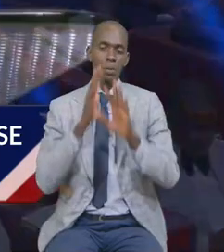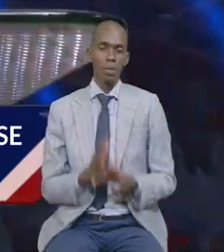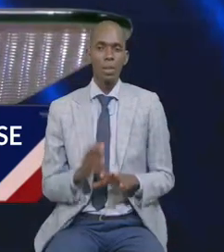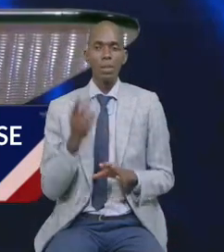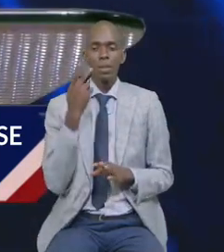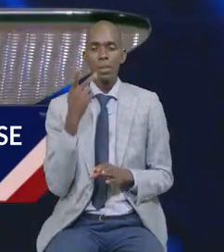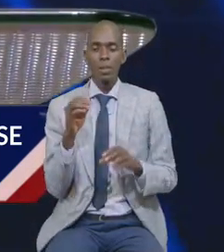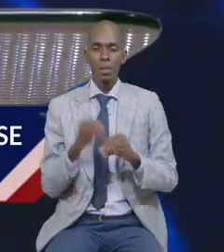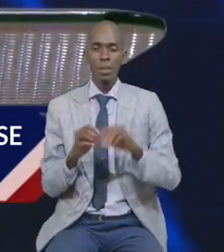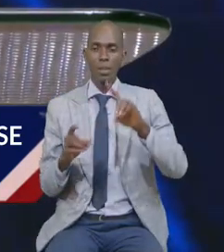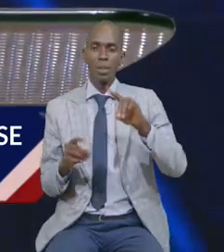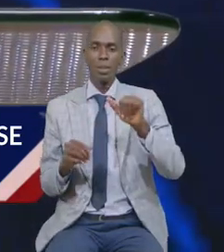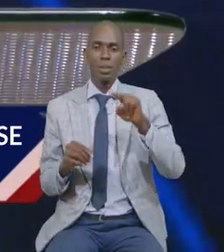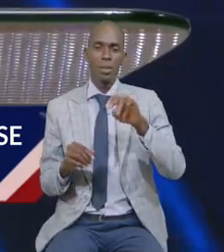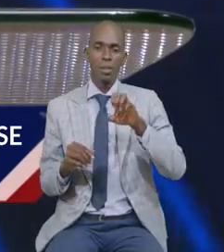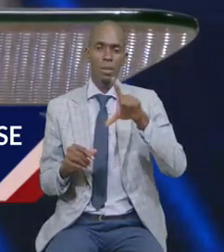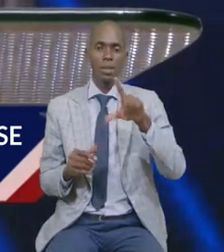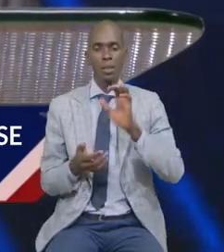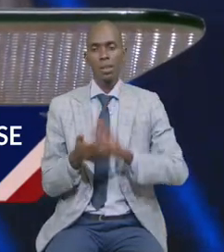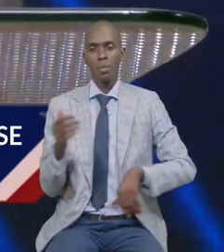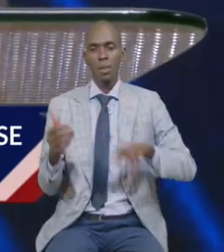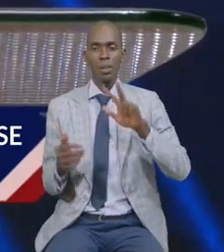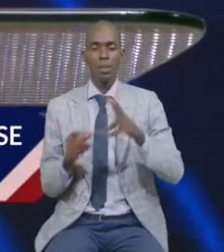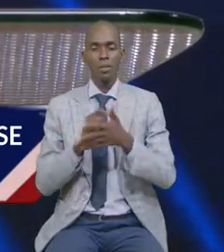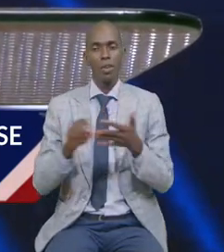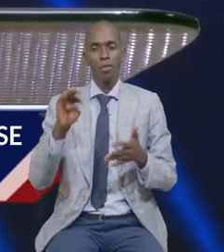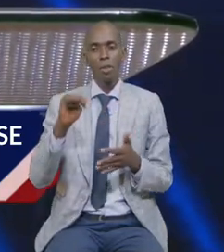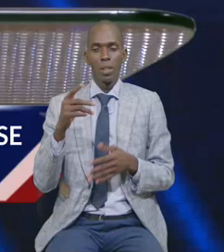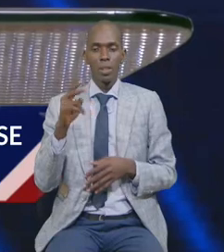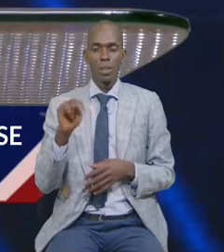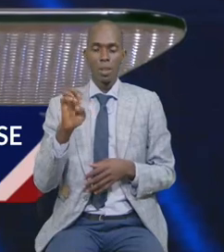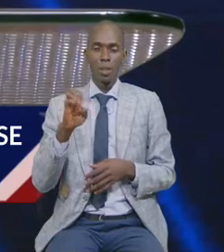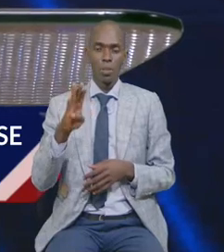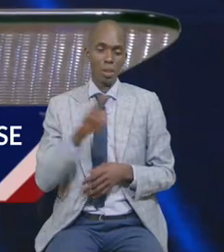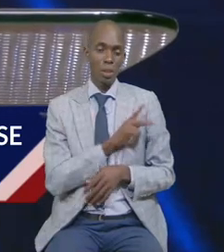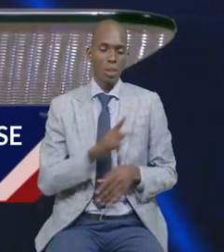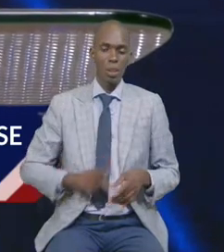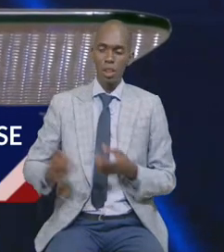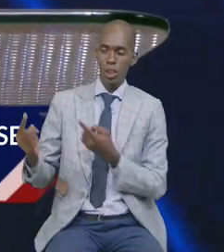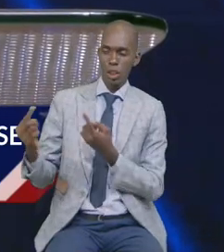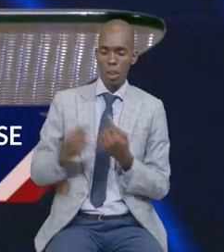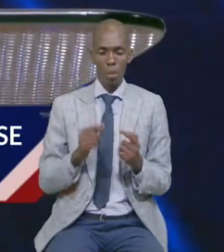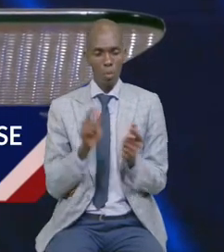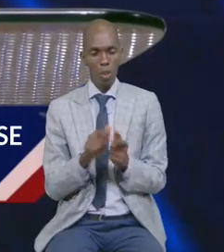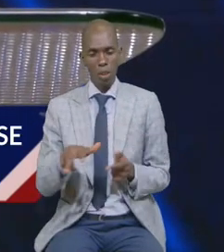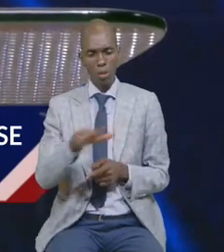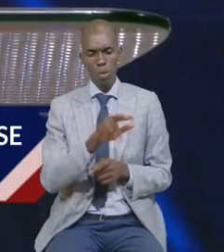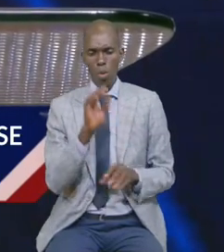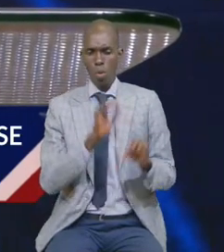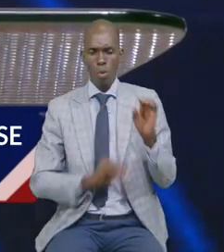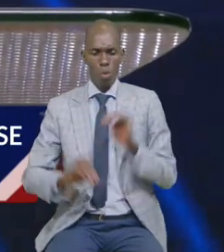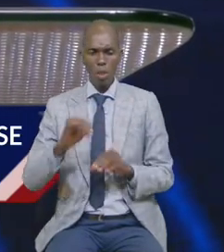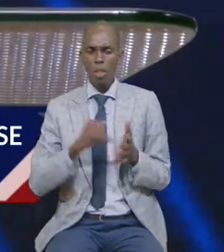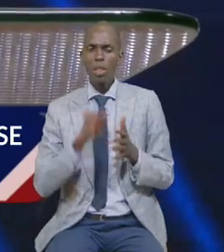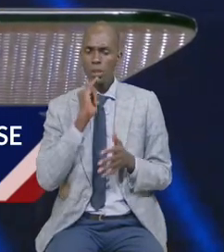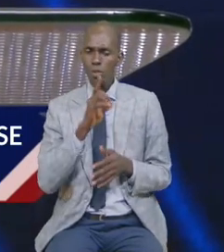reading from verse 14, Nebuchadnezzar spake and said unto them, is it true, O Shadrach, Meshach, and